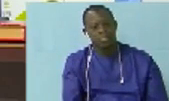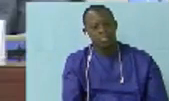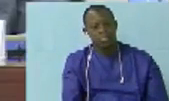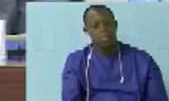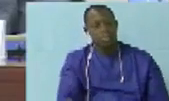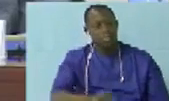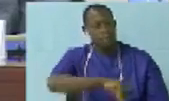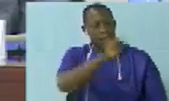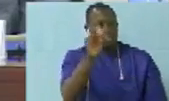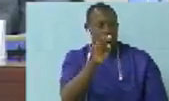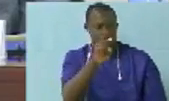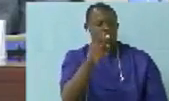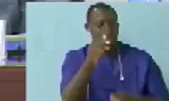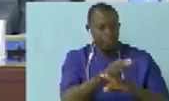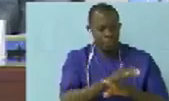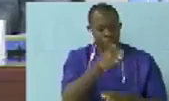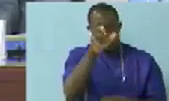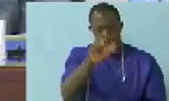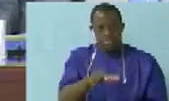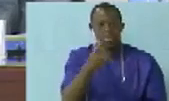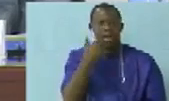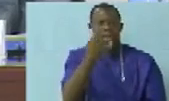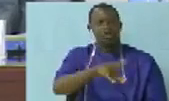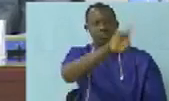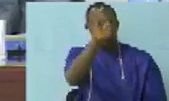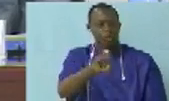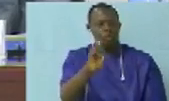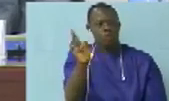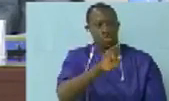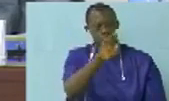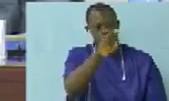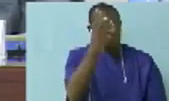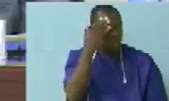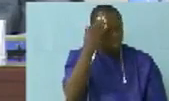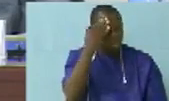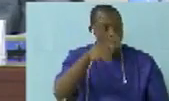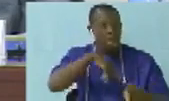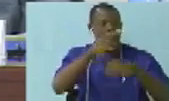And you were asked what you knew about the coup.